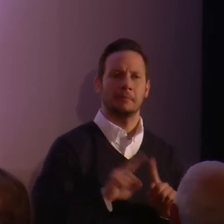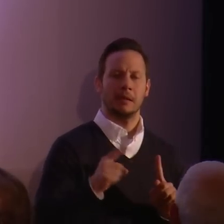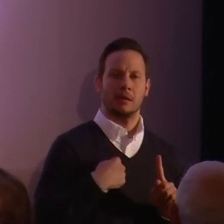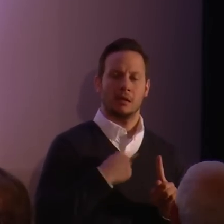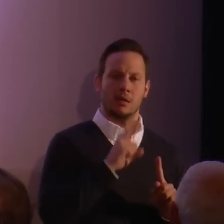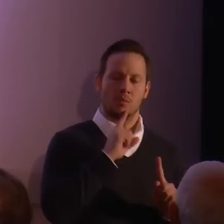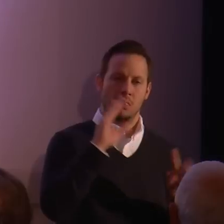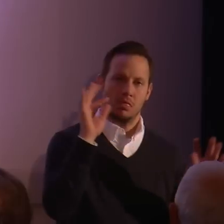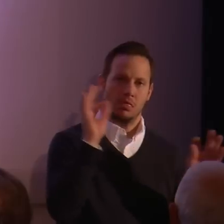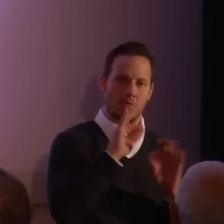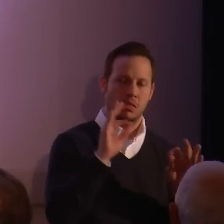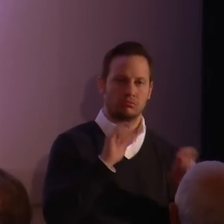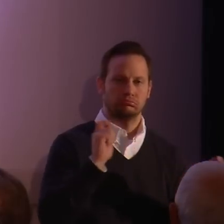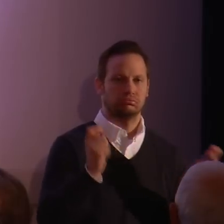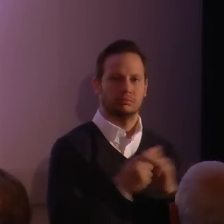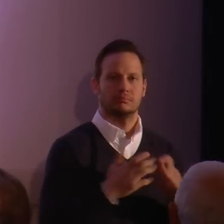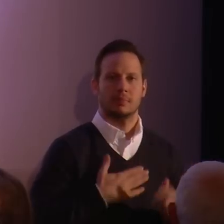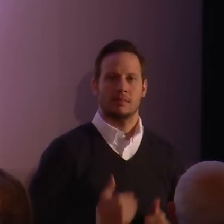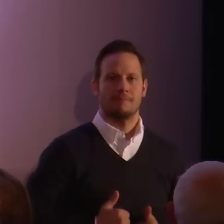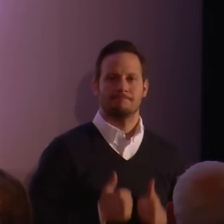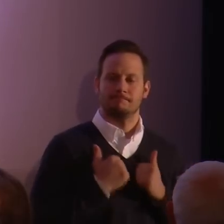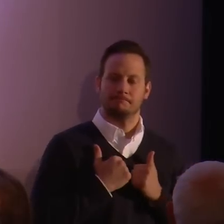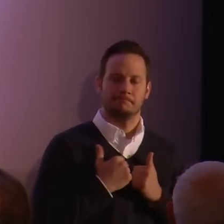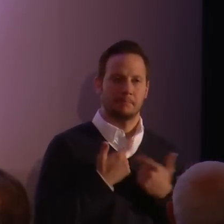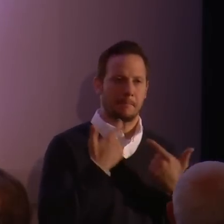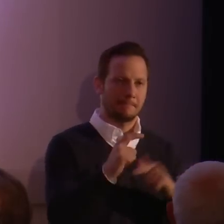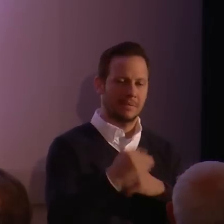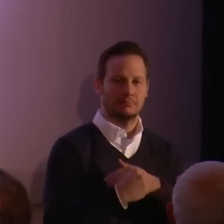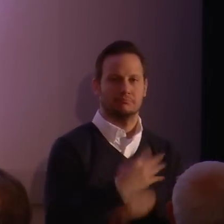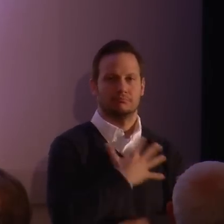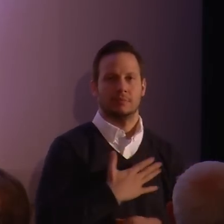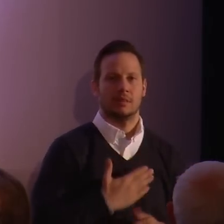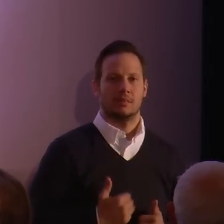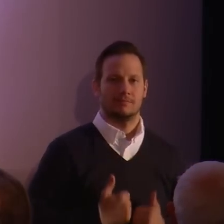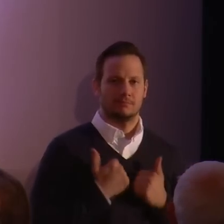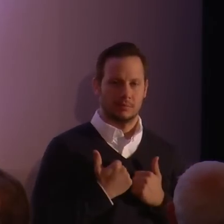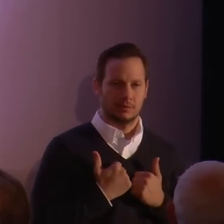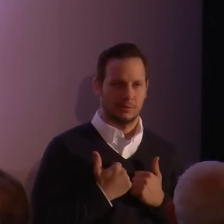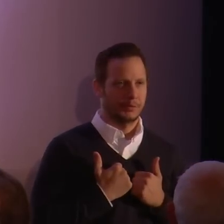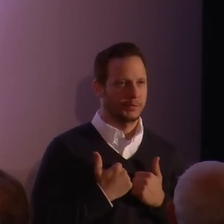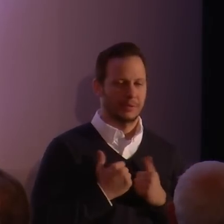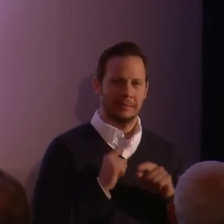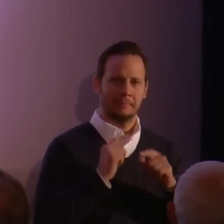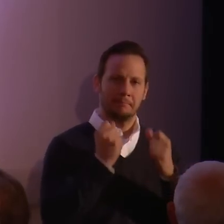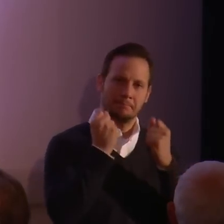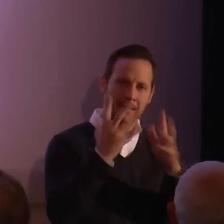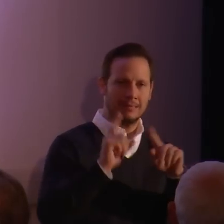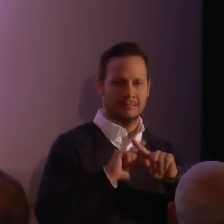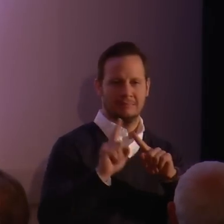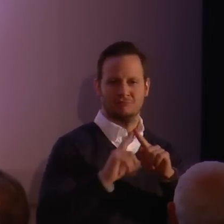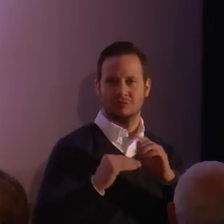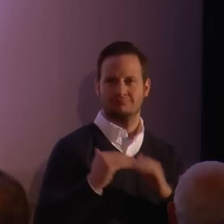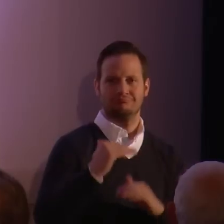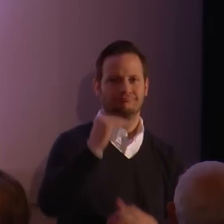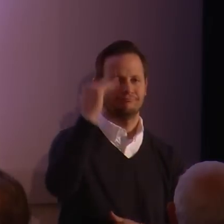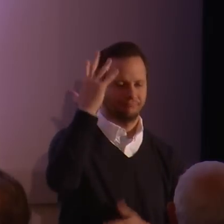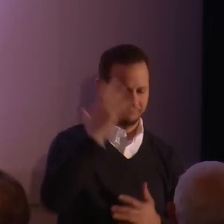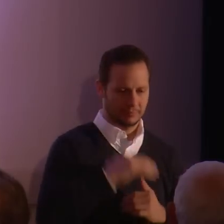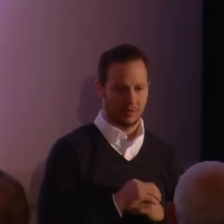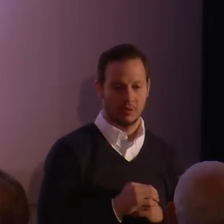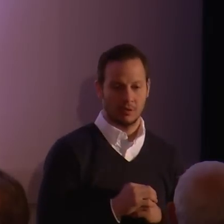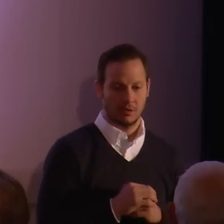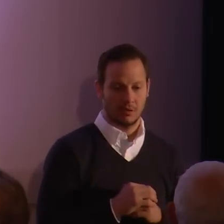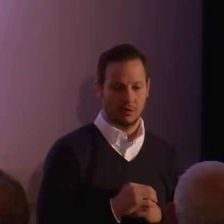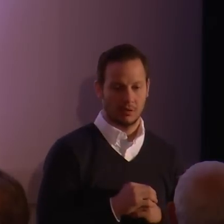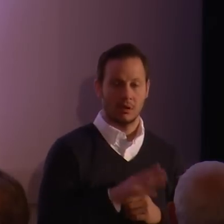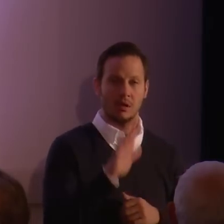how life-changing or impacting this experience would be on so many different levels. It's been actually